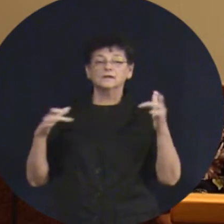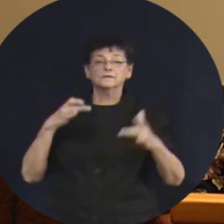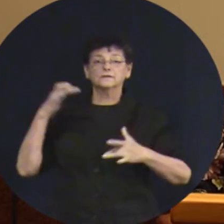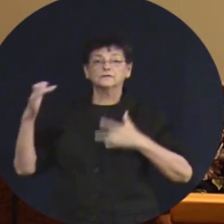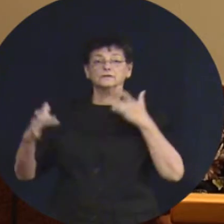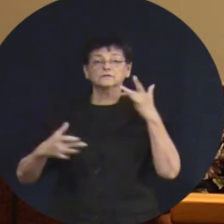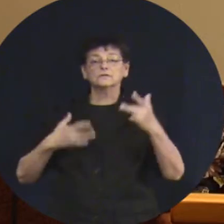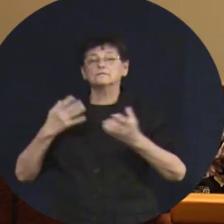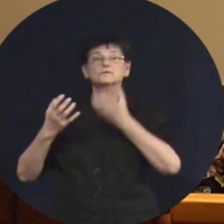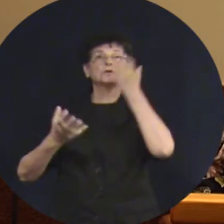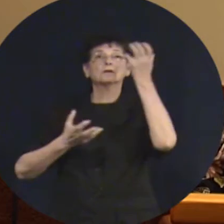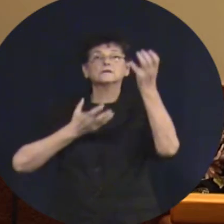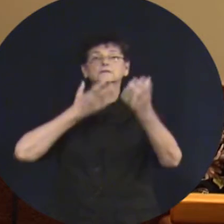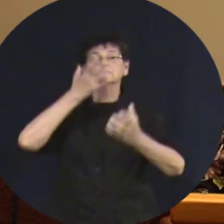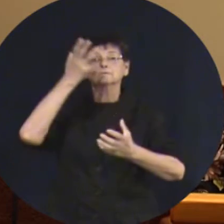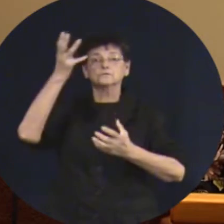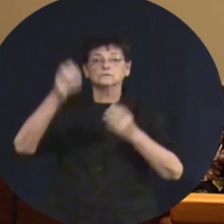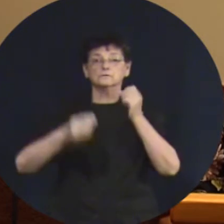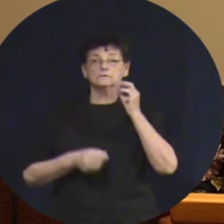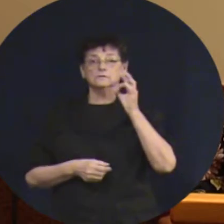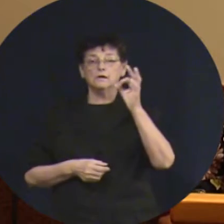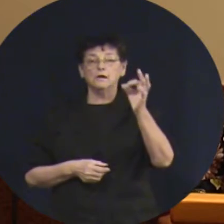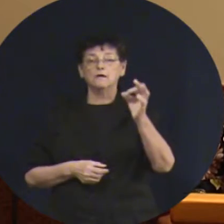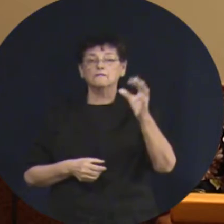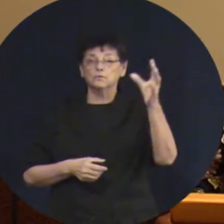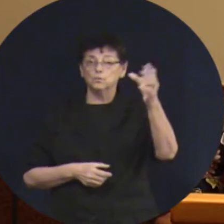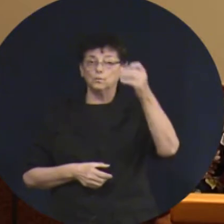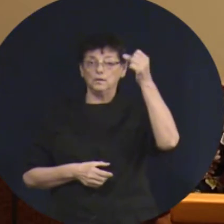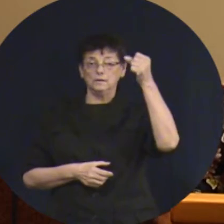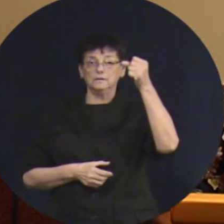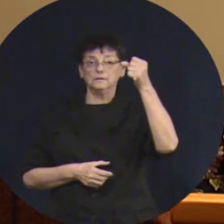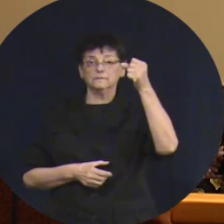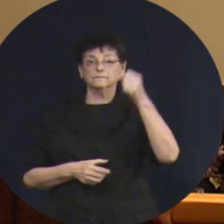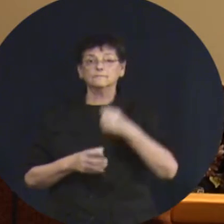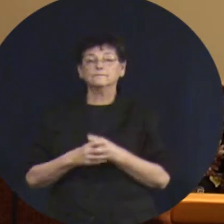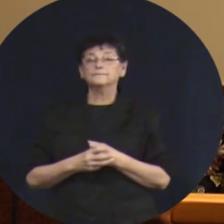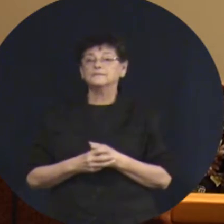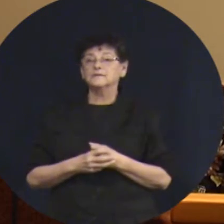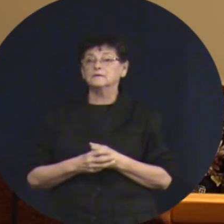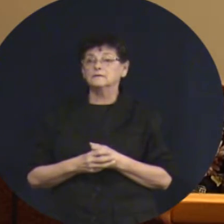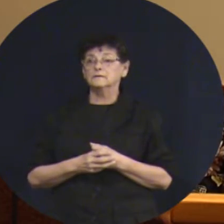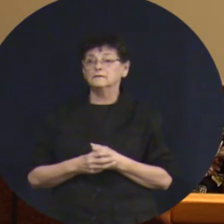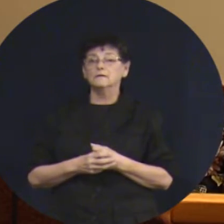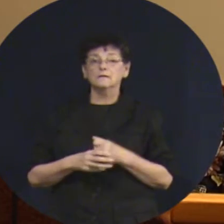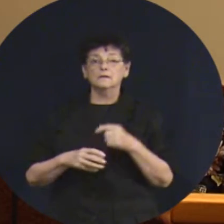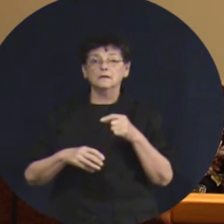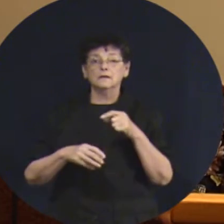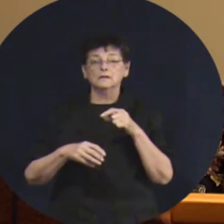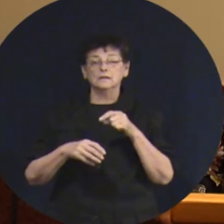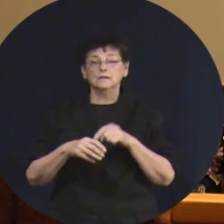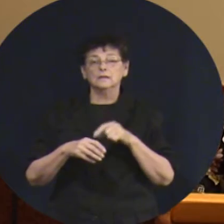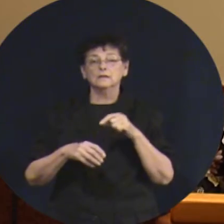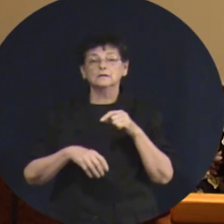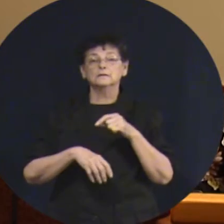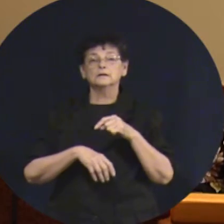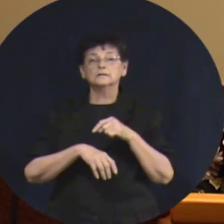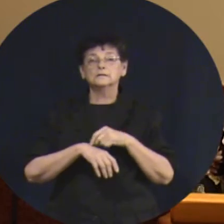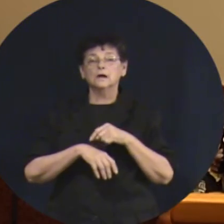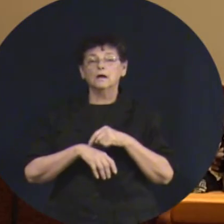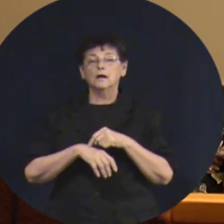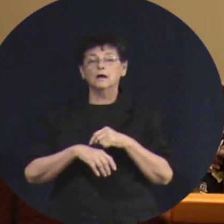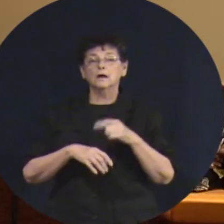joyful shout of victory in the tents of the